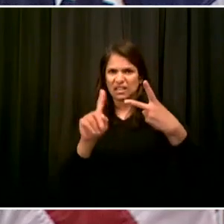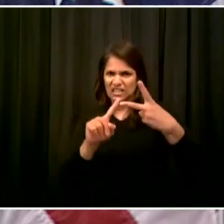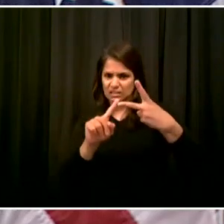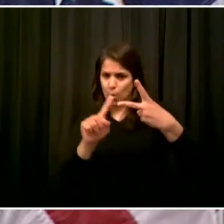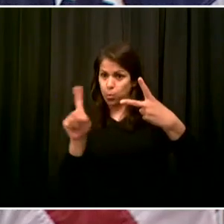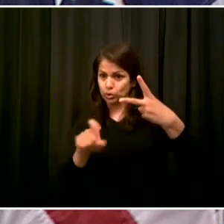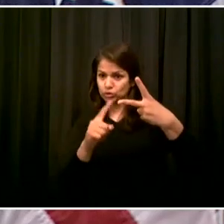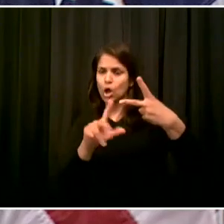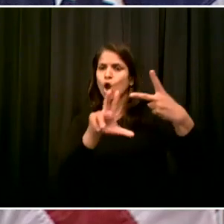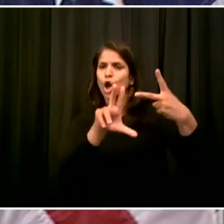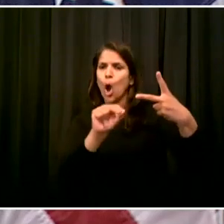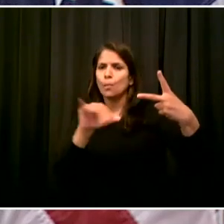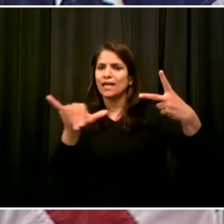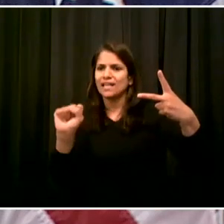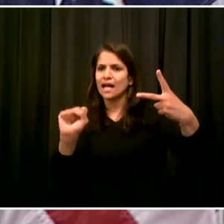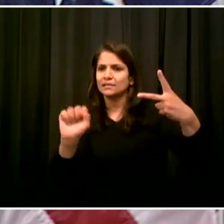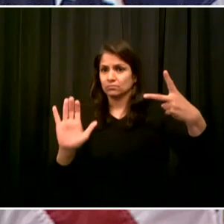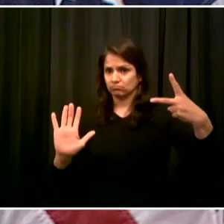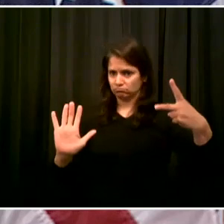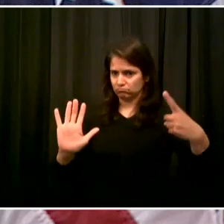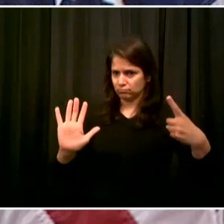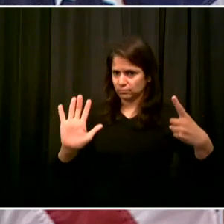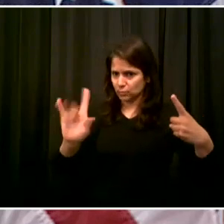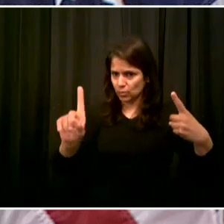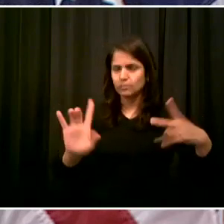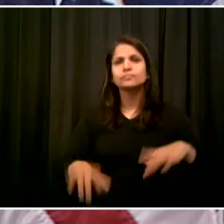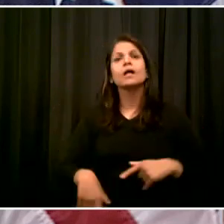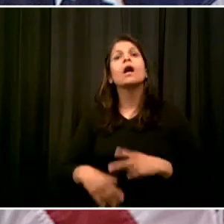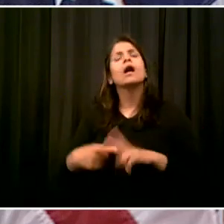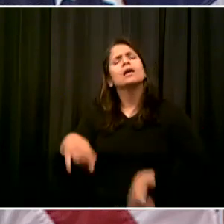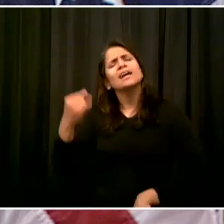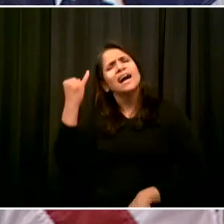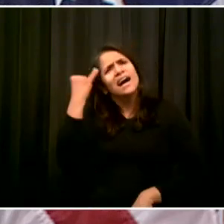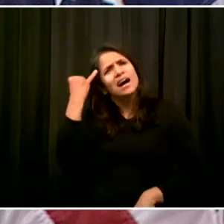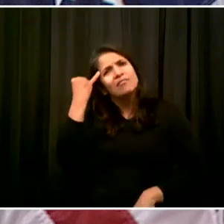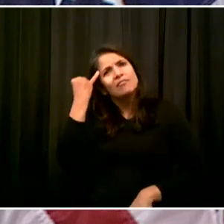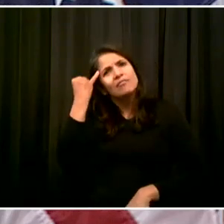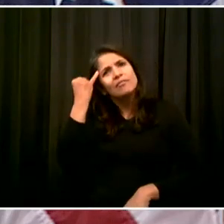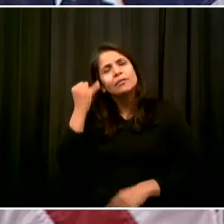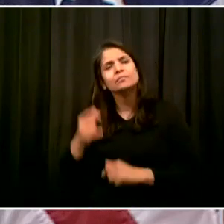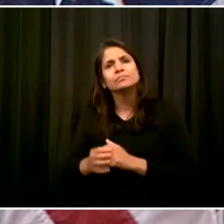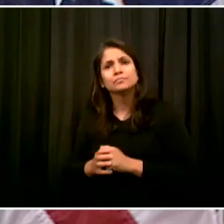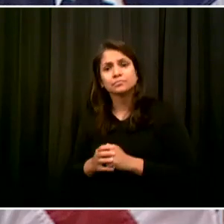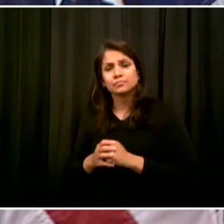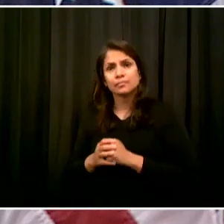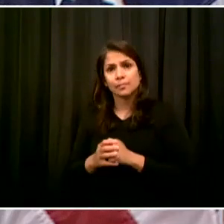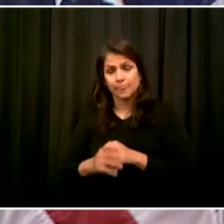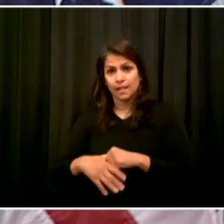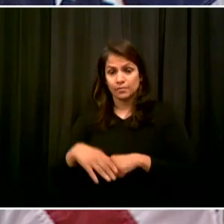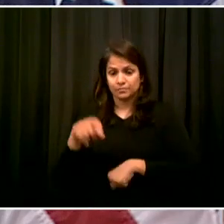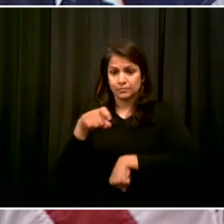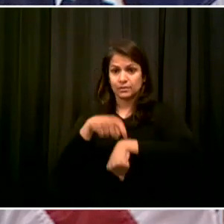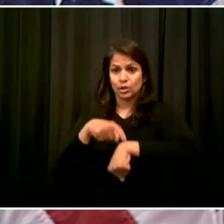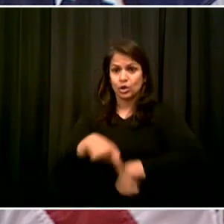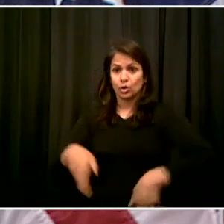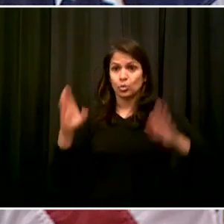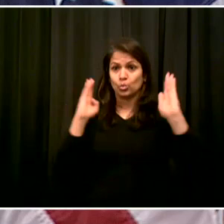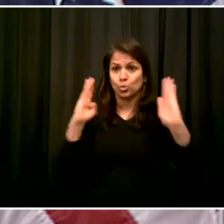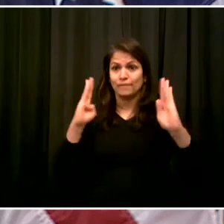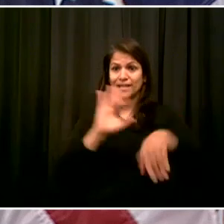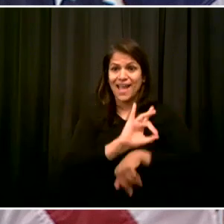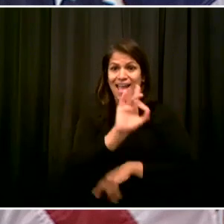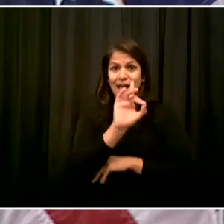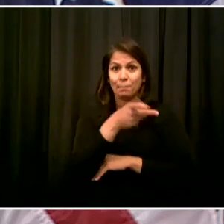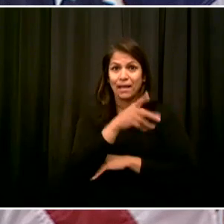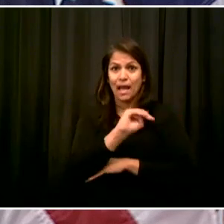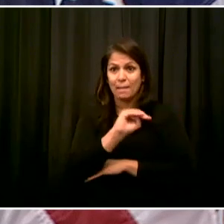curfew violators by immediate escalation to batons, pepper spray, or other physical force absent an additional